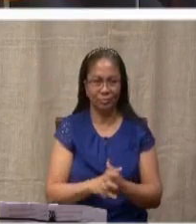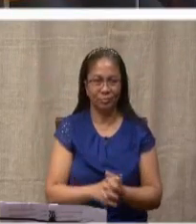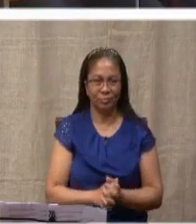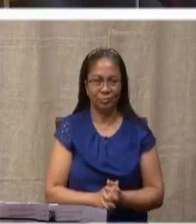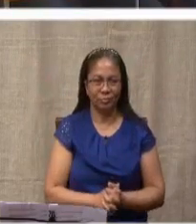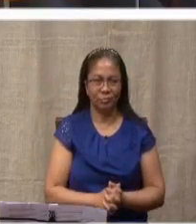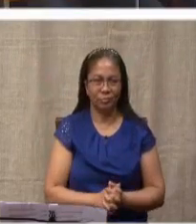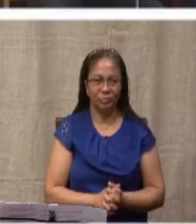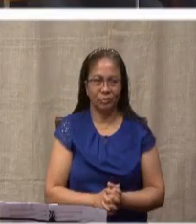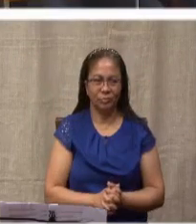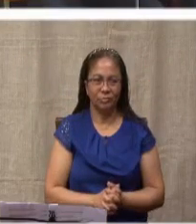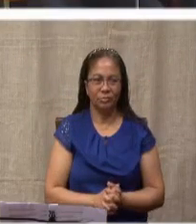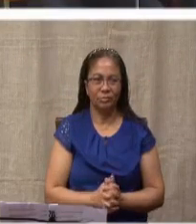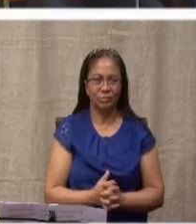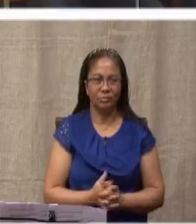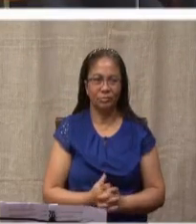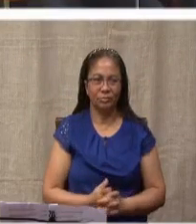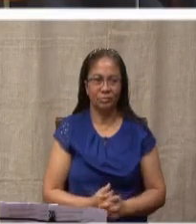lord